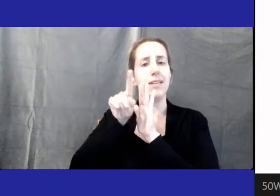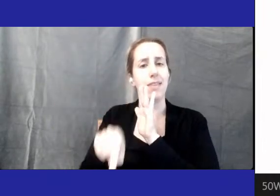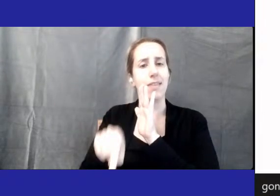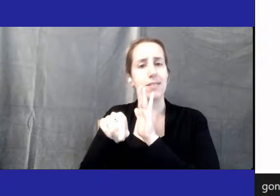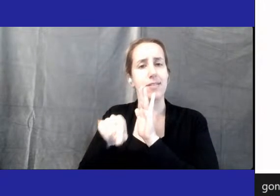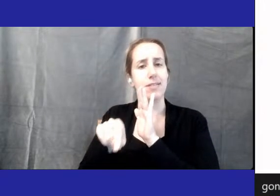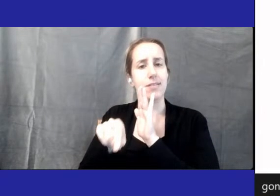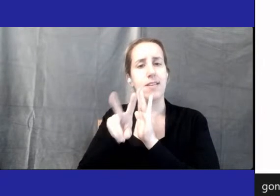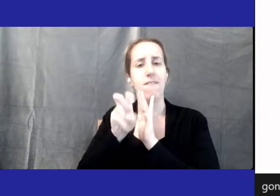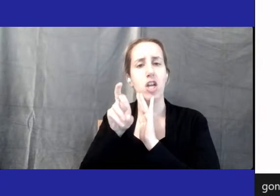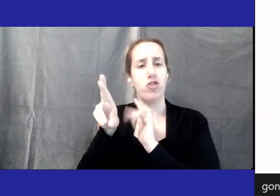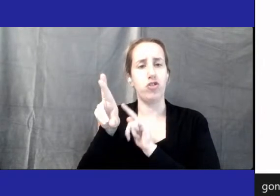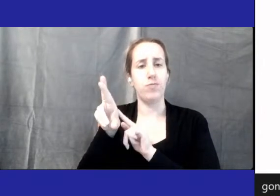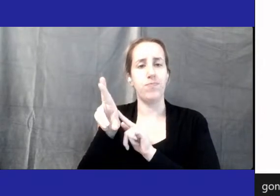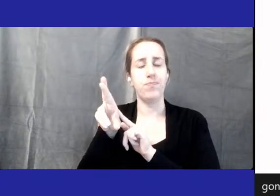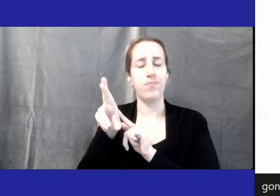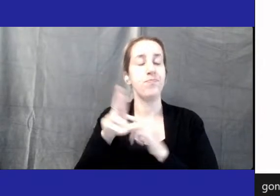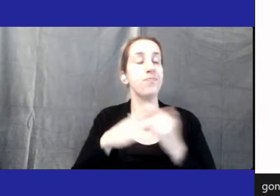you, and good morning, everyone. So,